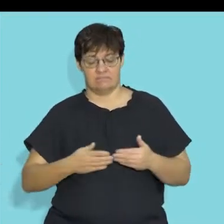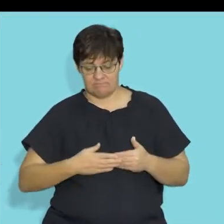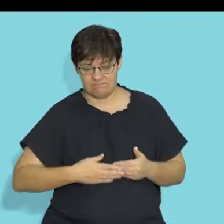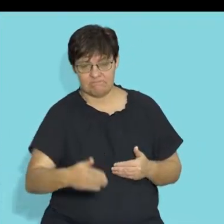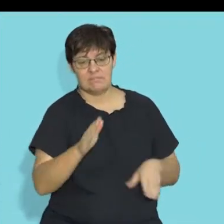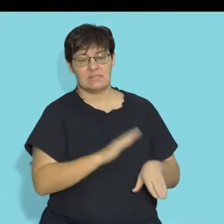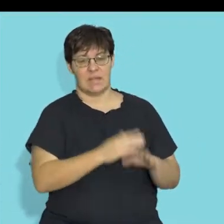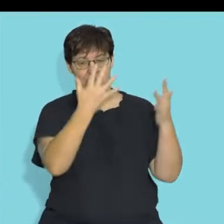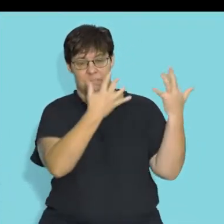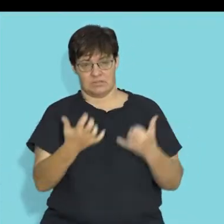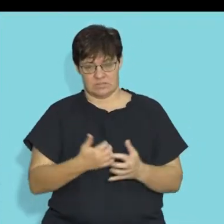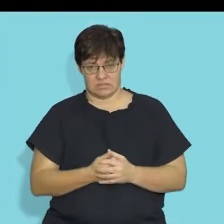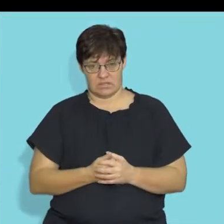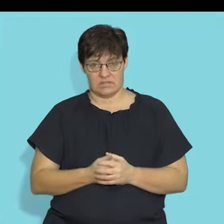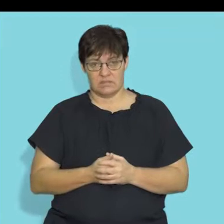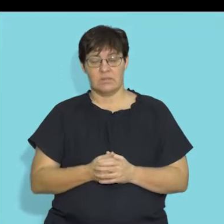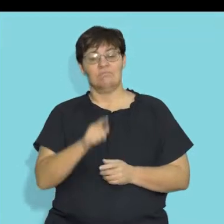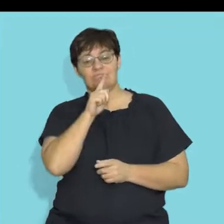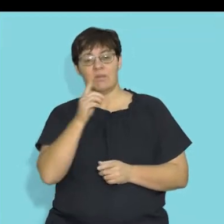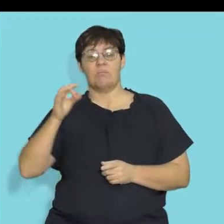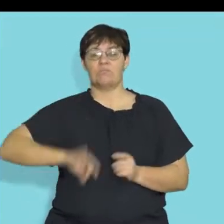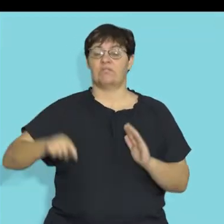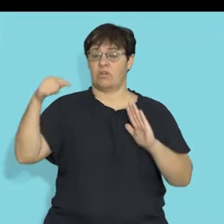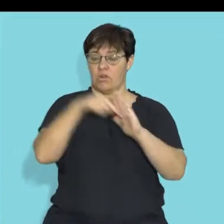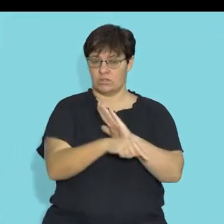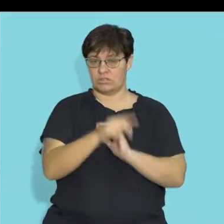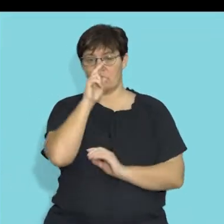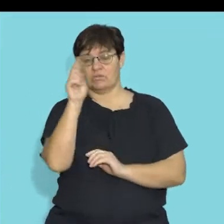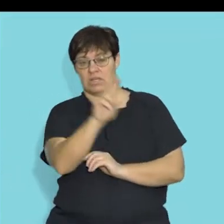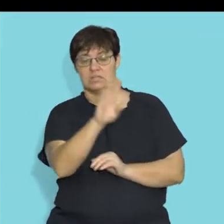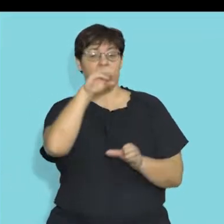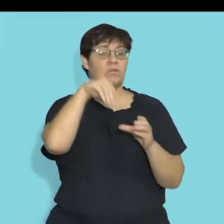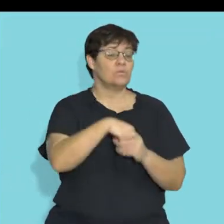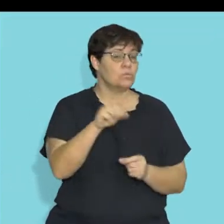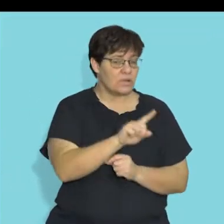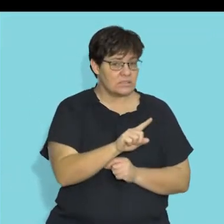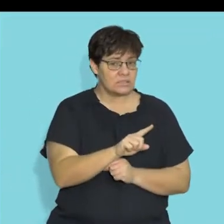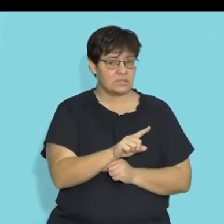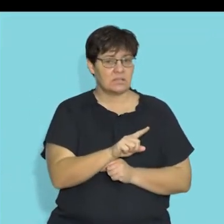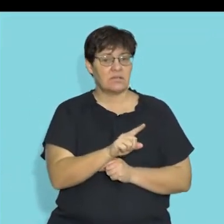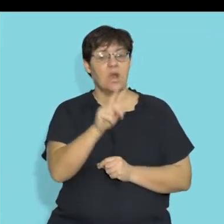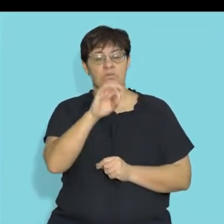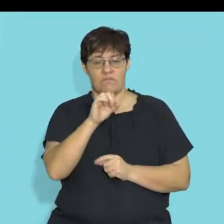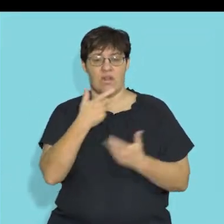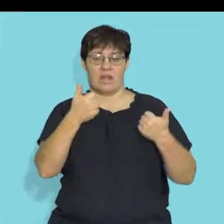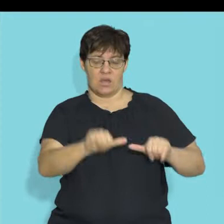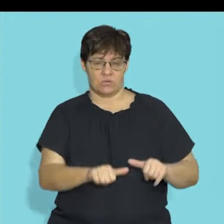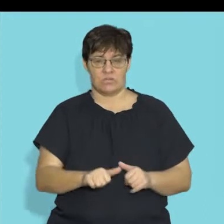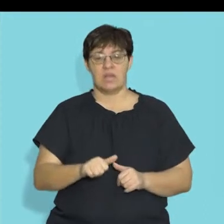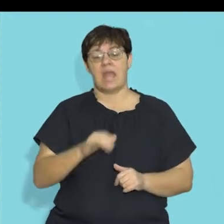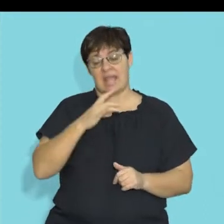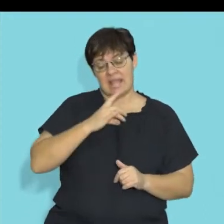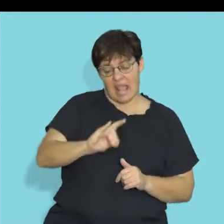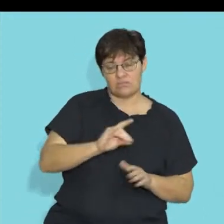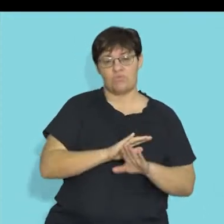period, and it projects the profit or loss, includes only nominal accounts, cash and non-cash